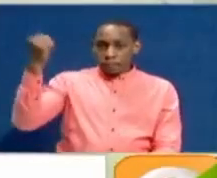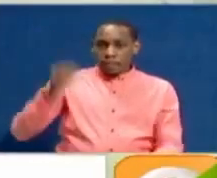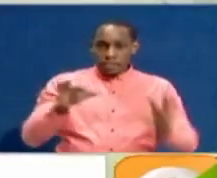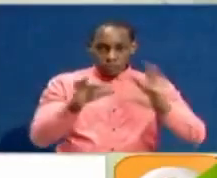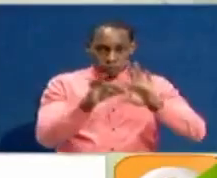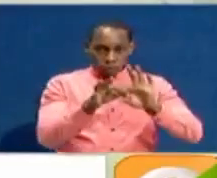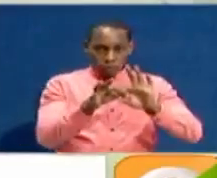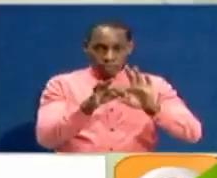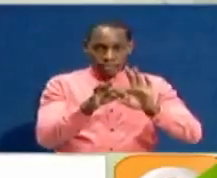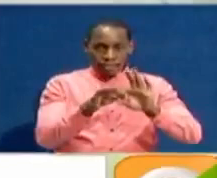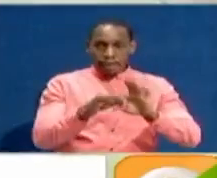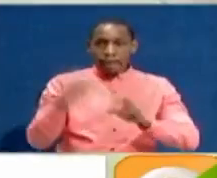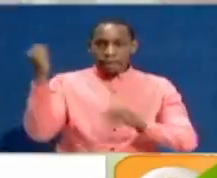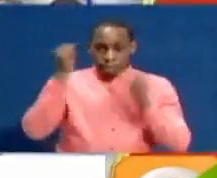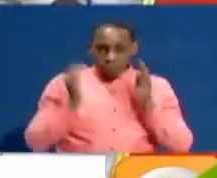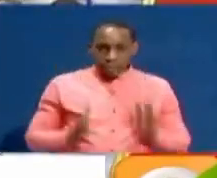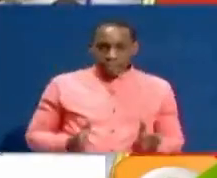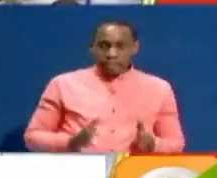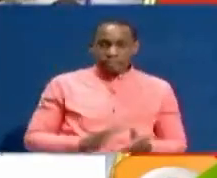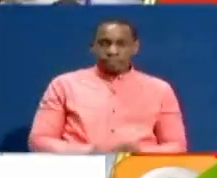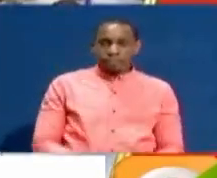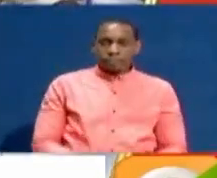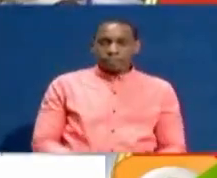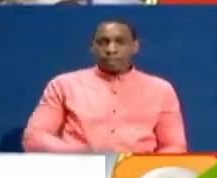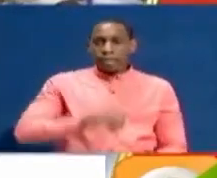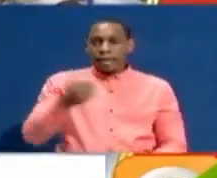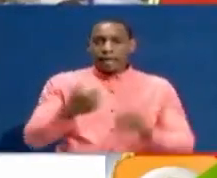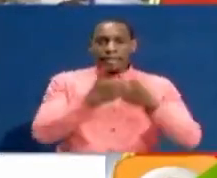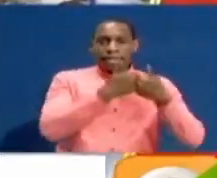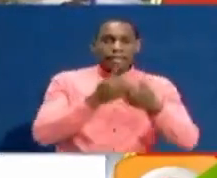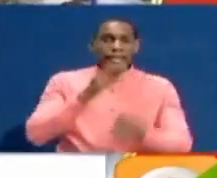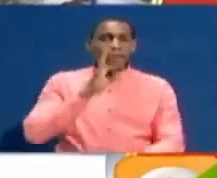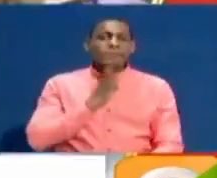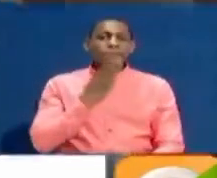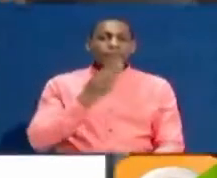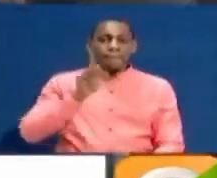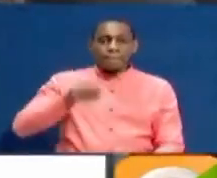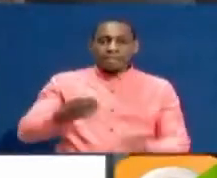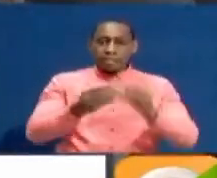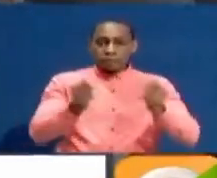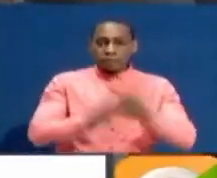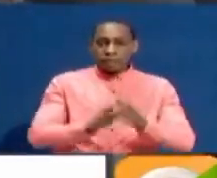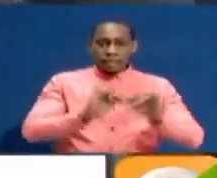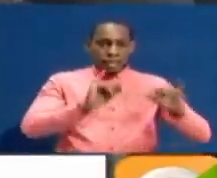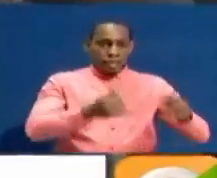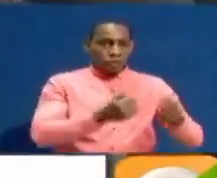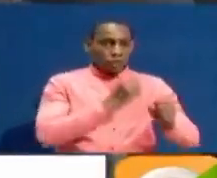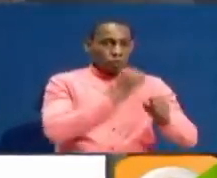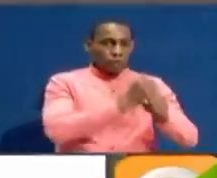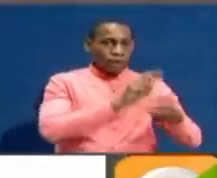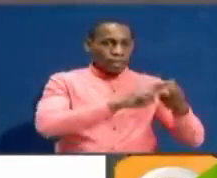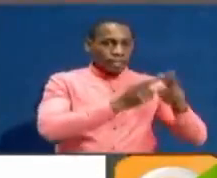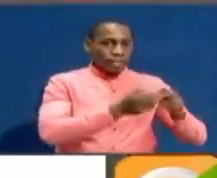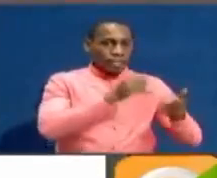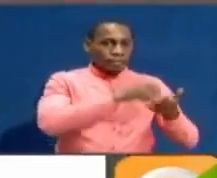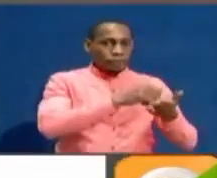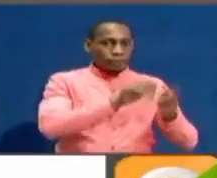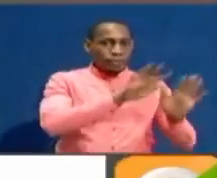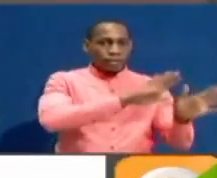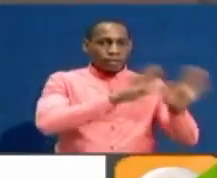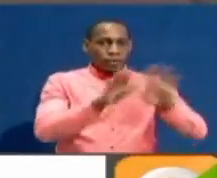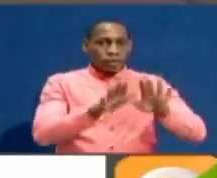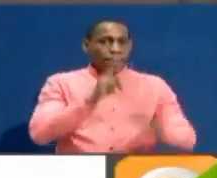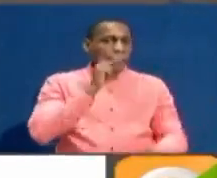unity, wanasiasa. Another hurdle Mudavadi has to deal with is his newfound working relationship with Wipers